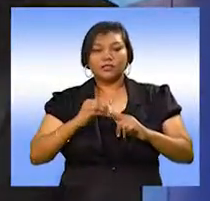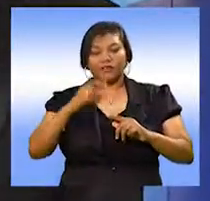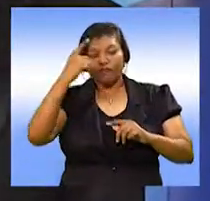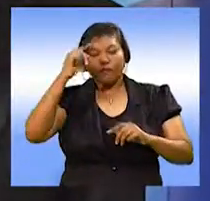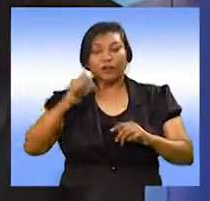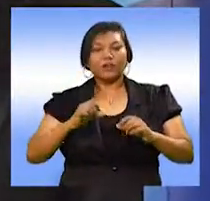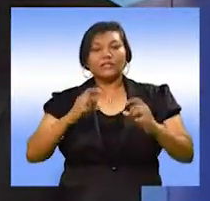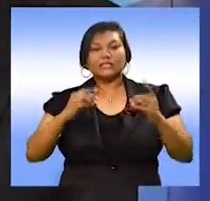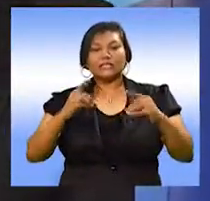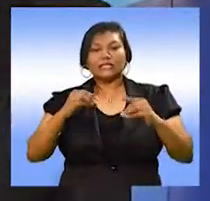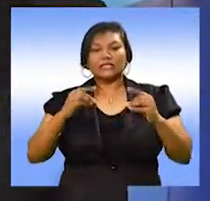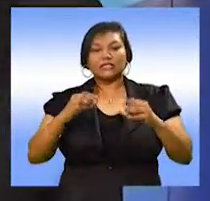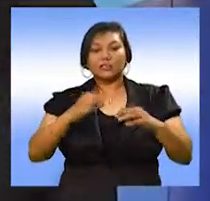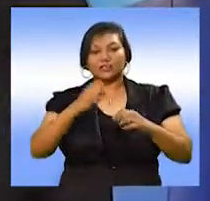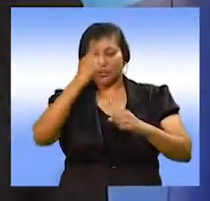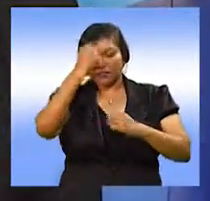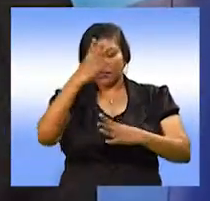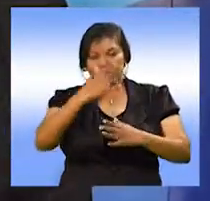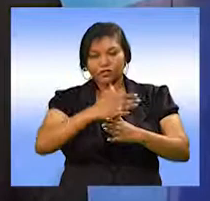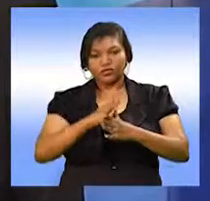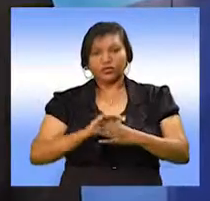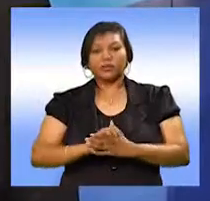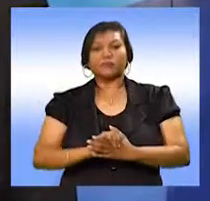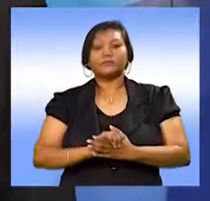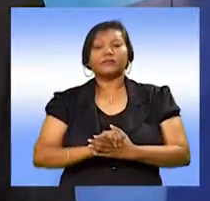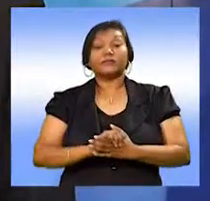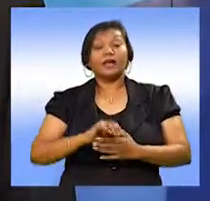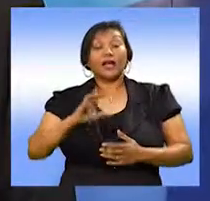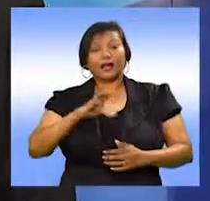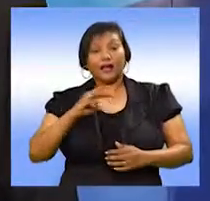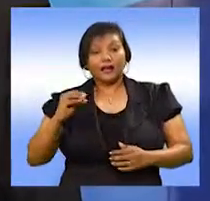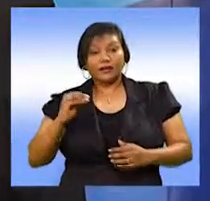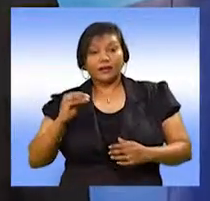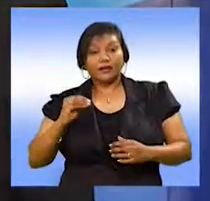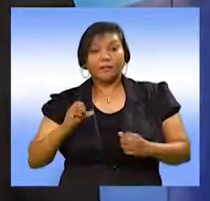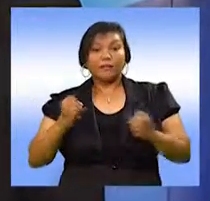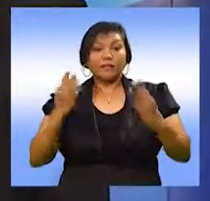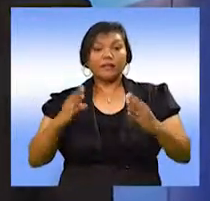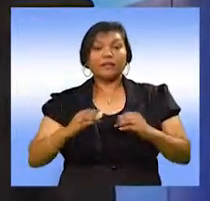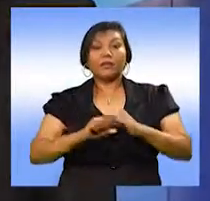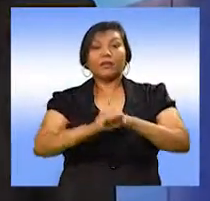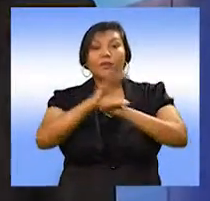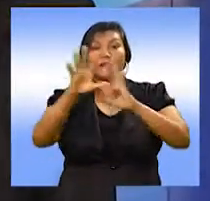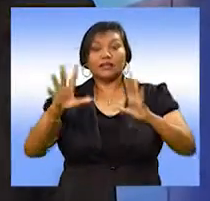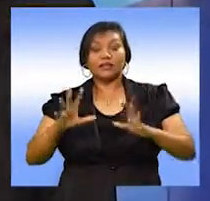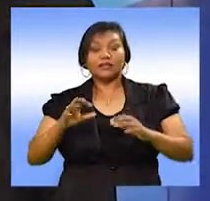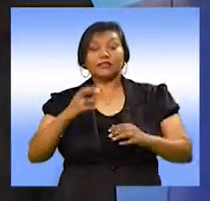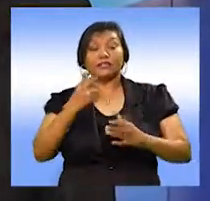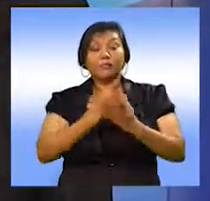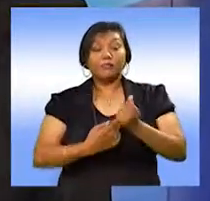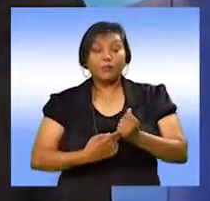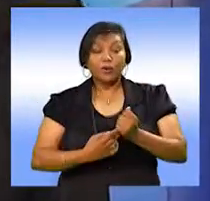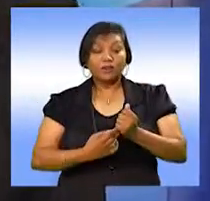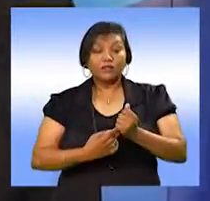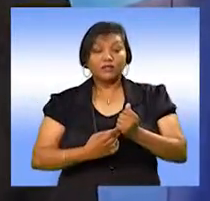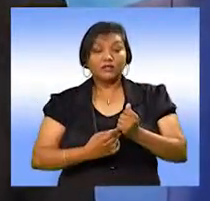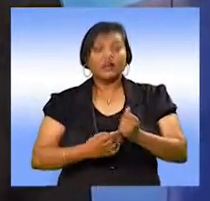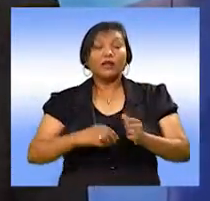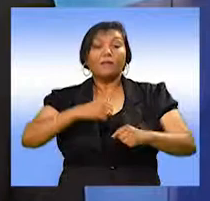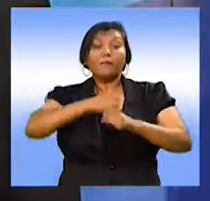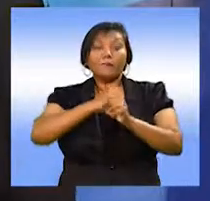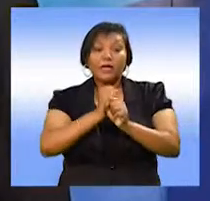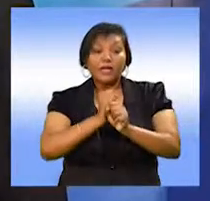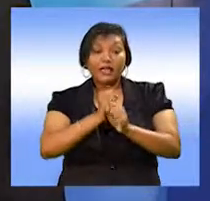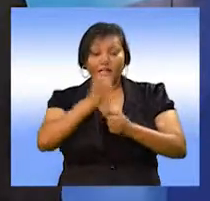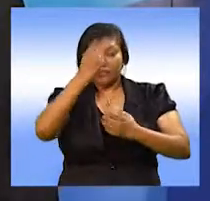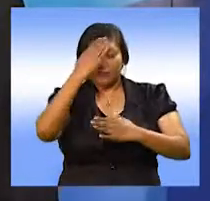their signals. Furthermore, many broadcasters themselves are producers of content